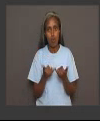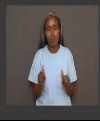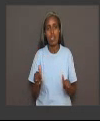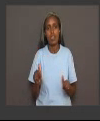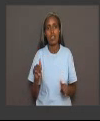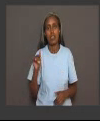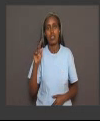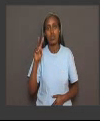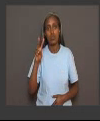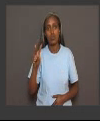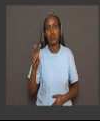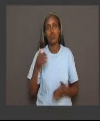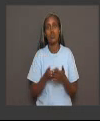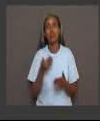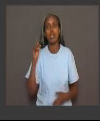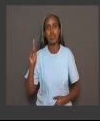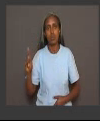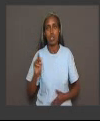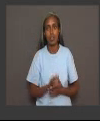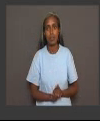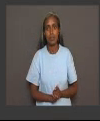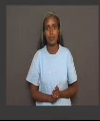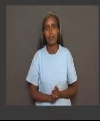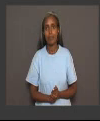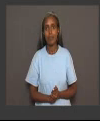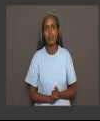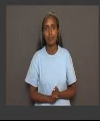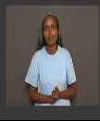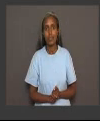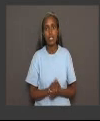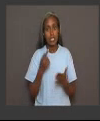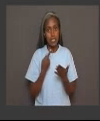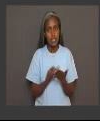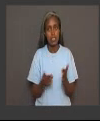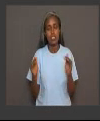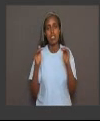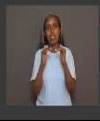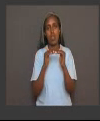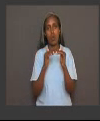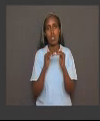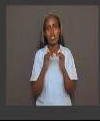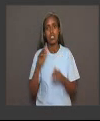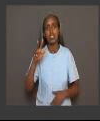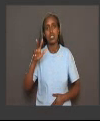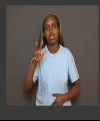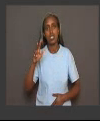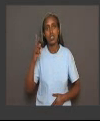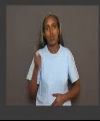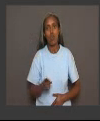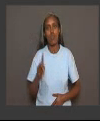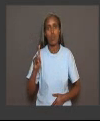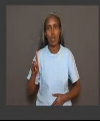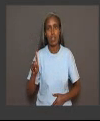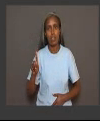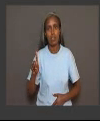over 2 minus 1. This equals 3 over